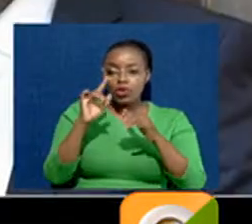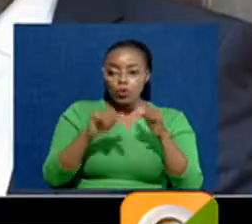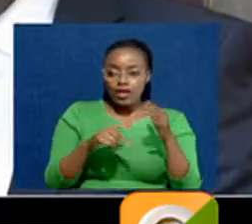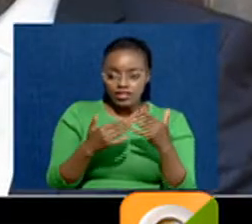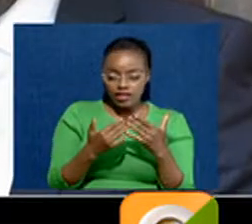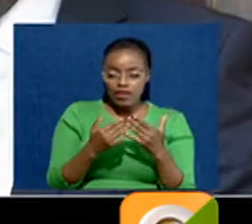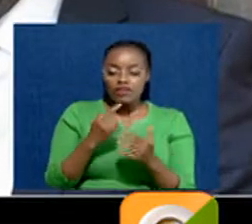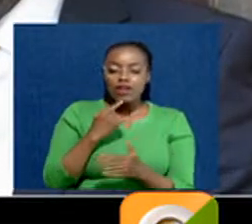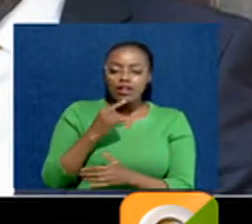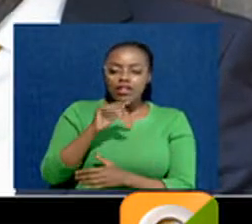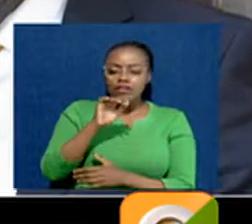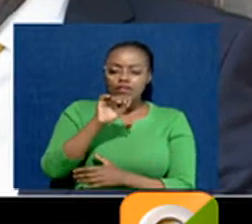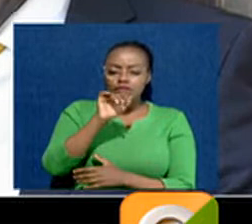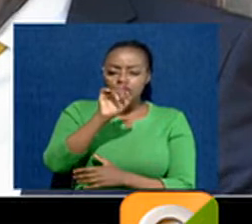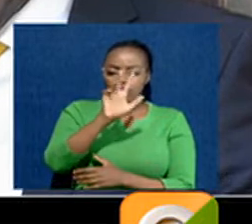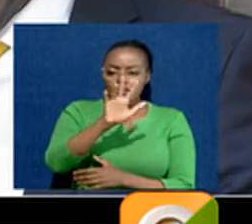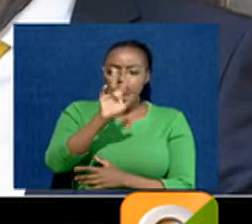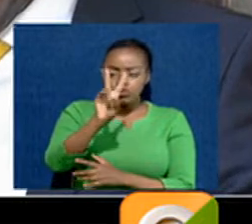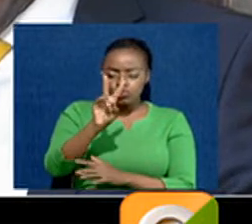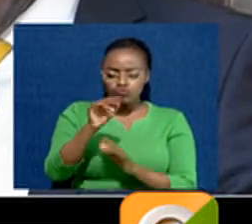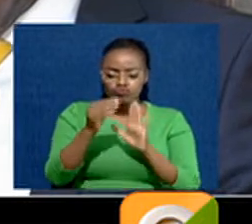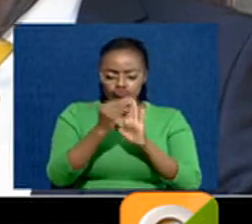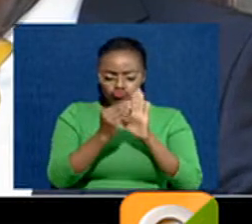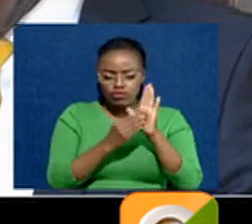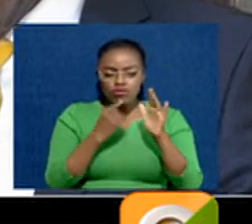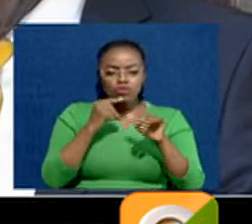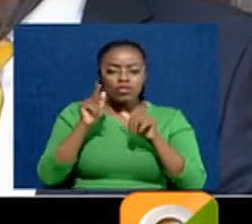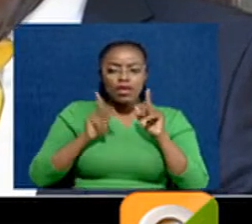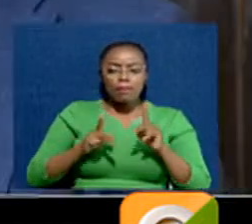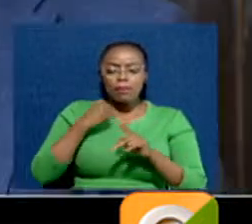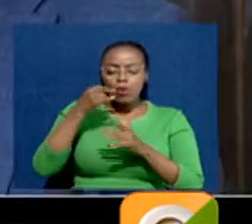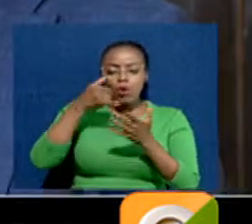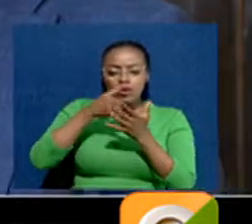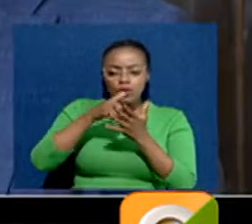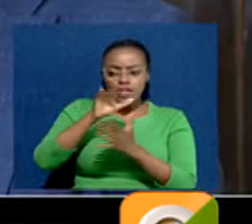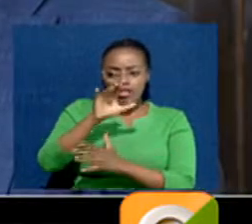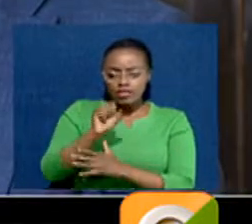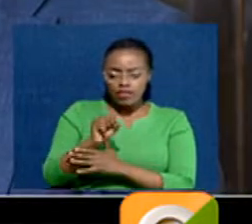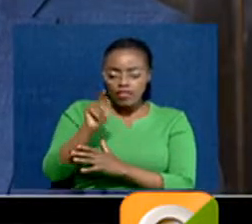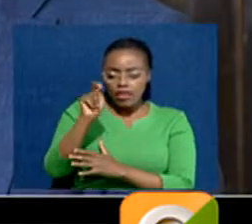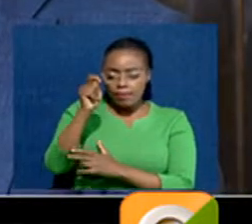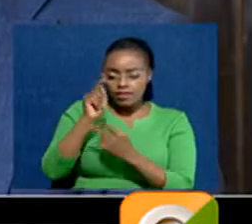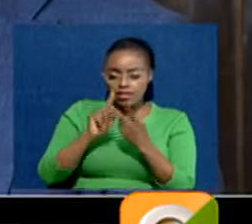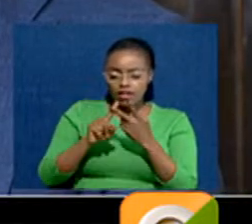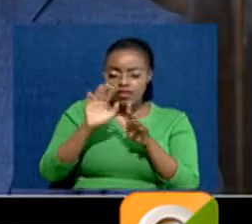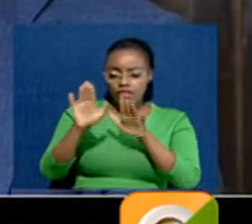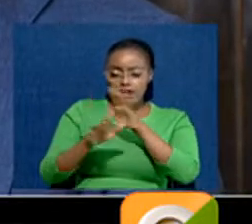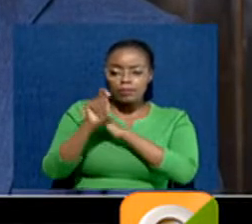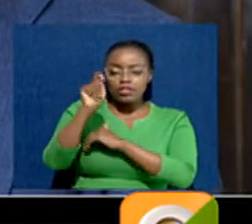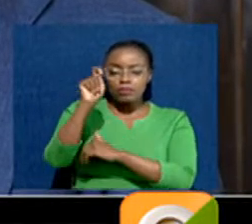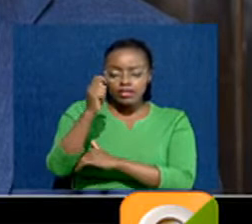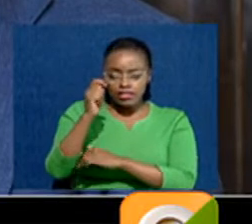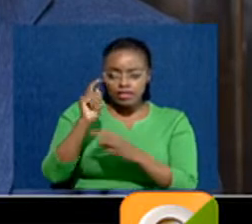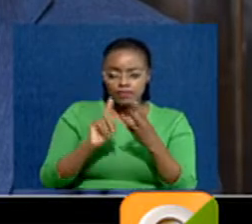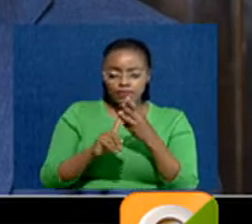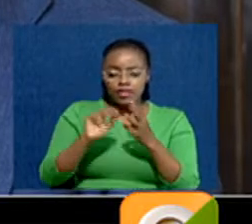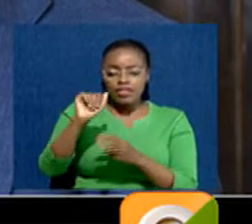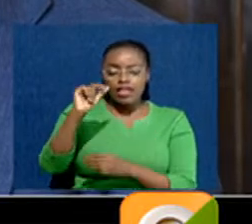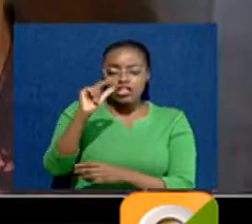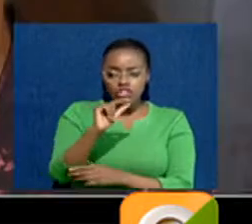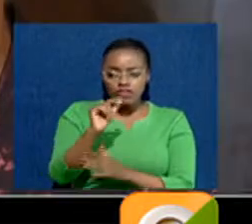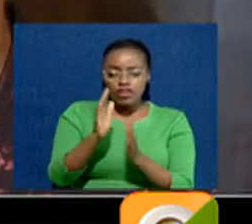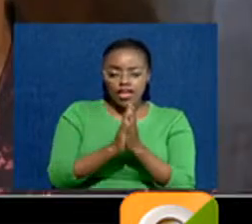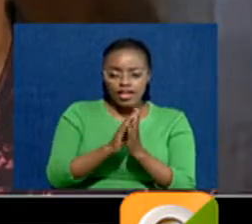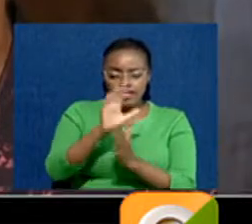Article 152 of the Constitution talks about the people that sit in cabinet, that is the president, the deputy president, the attorney general,